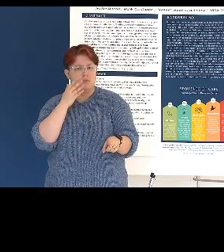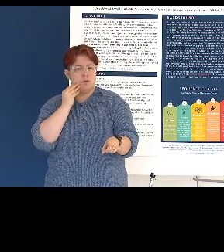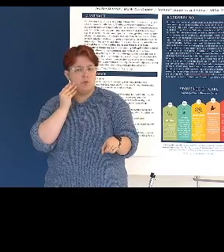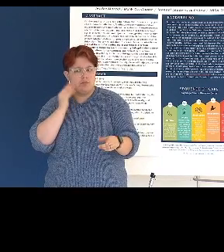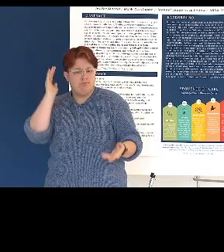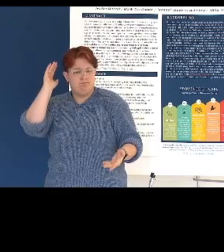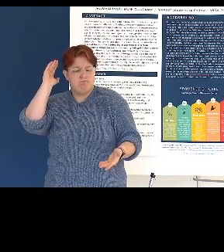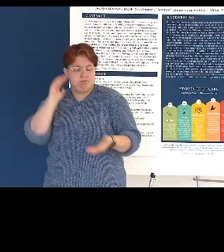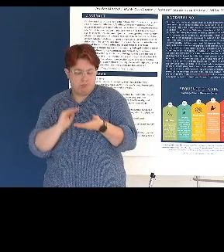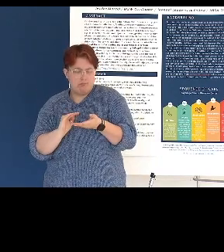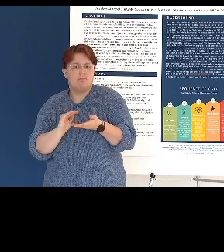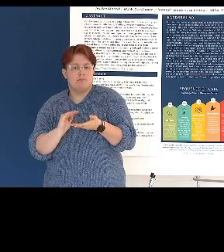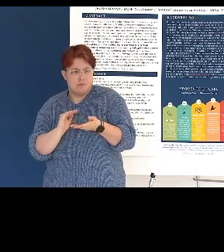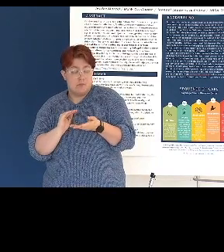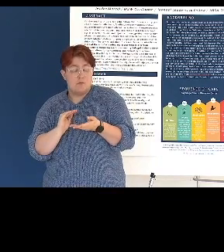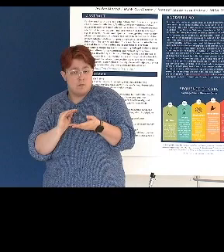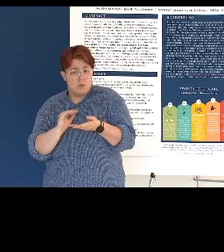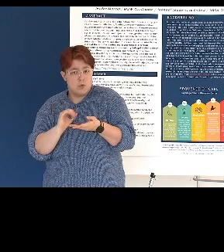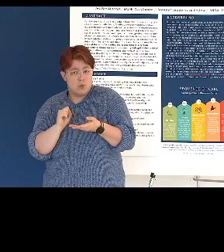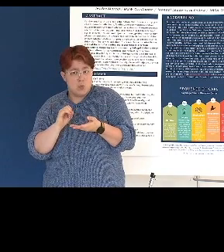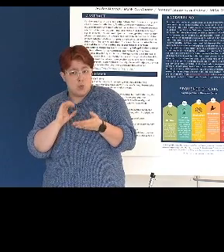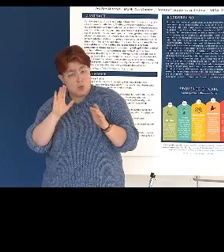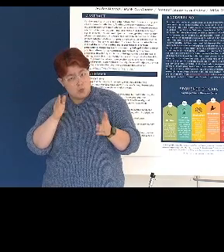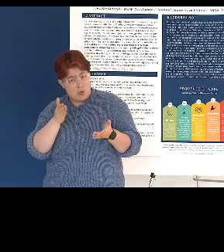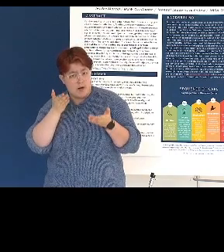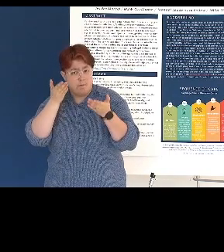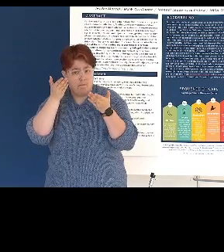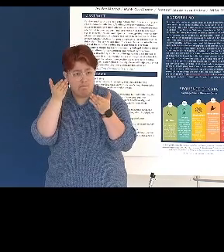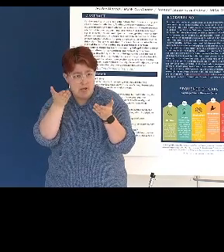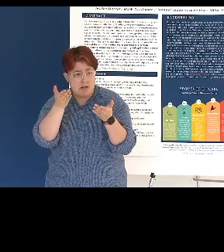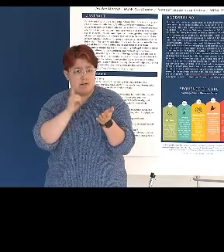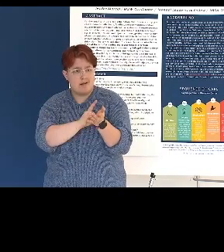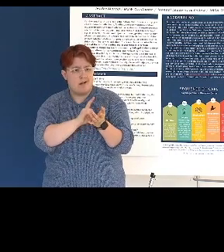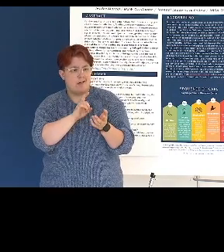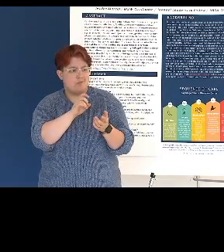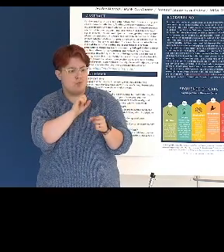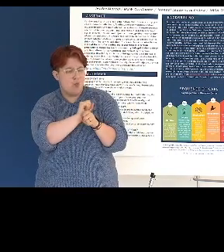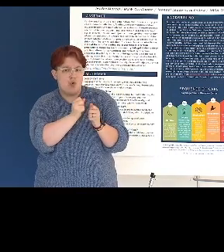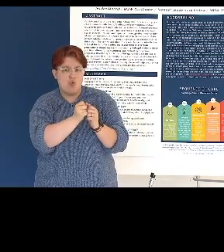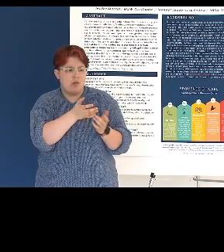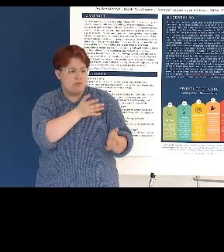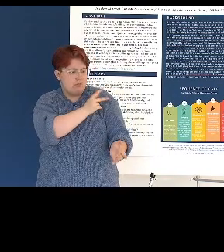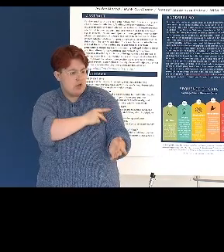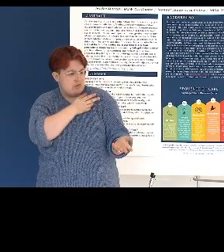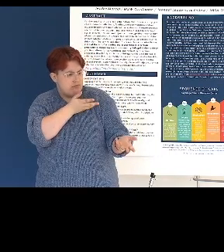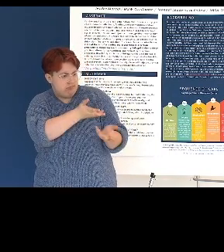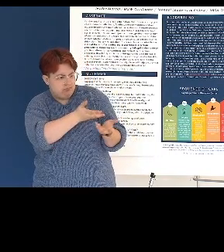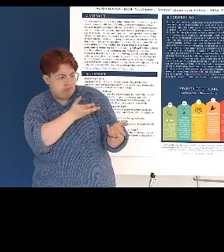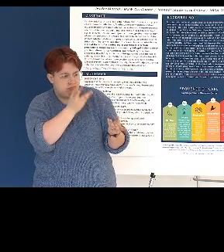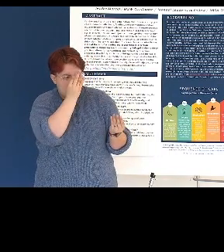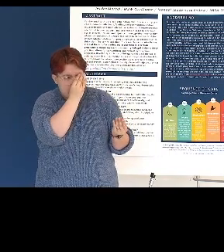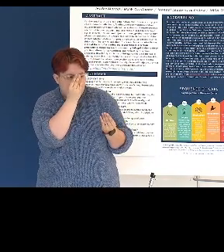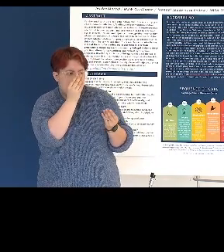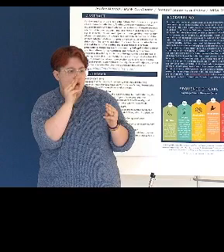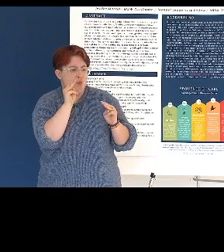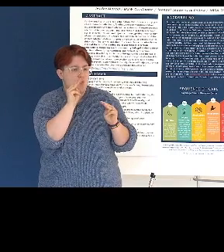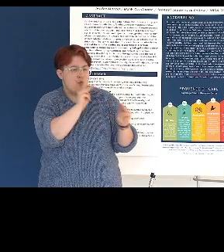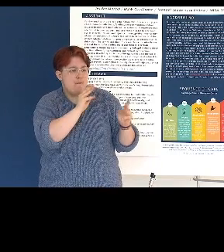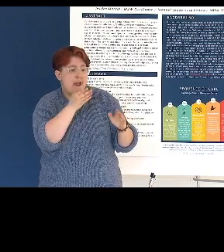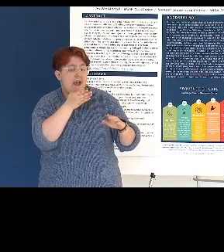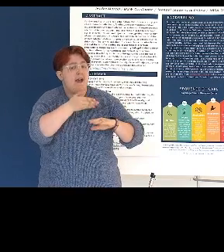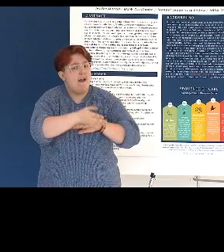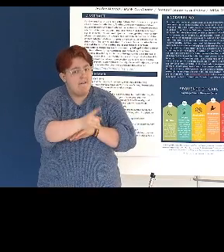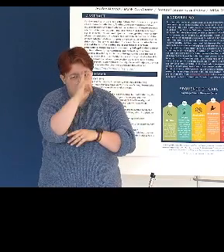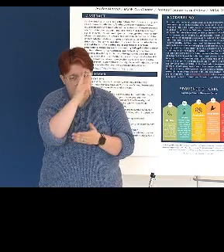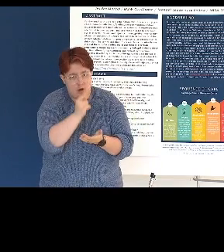symptoms. So it is recommended that clinicians work with consumers to consider some form of movement after psychotherapy